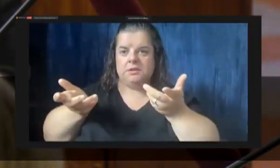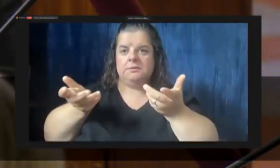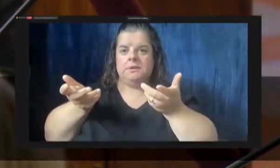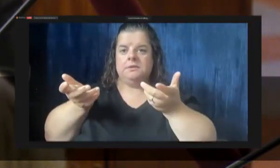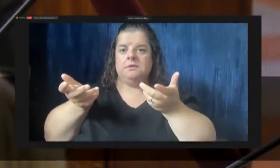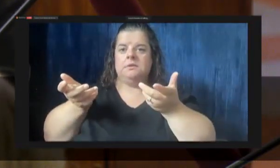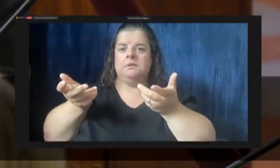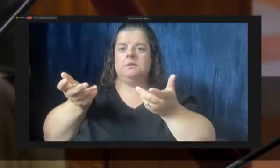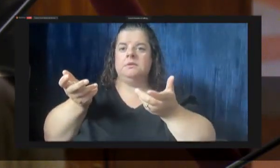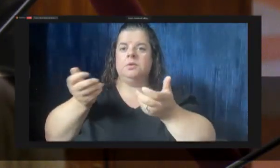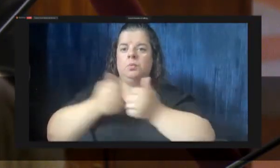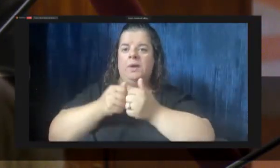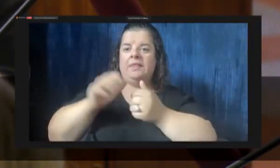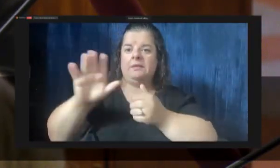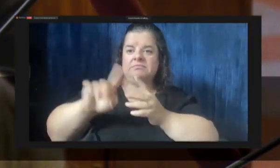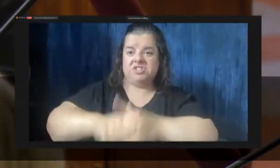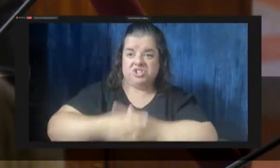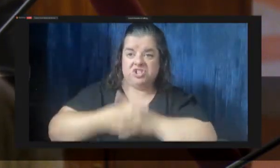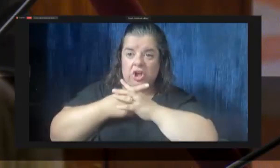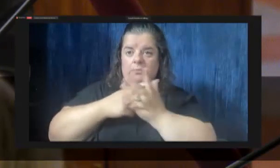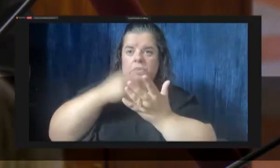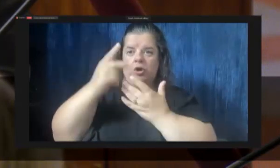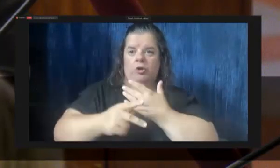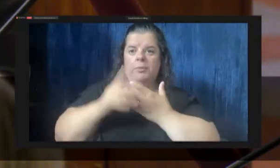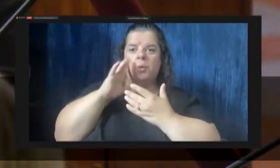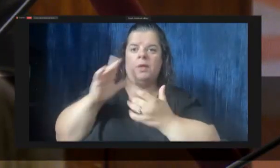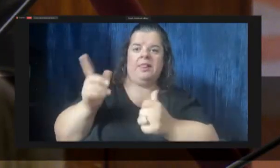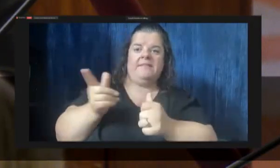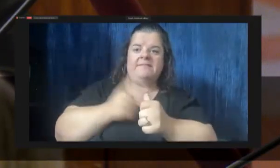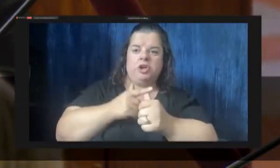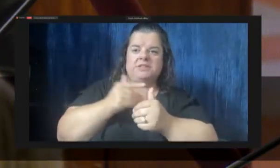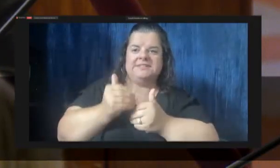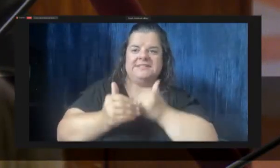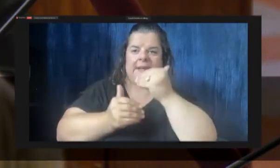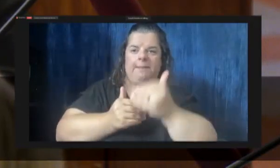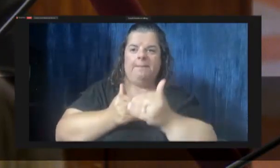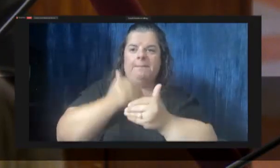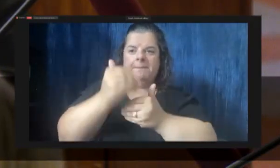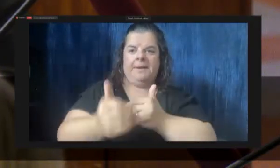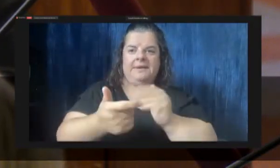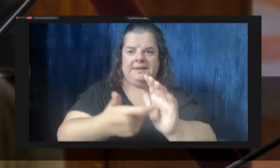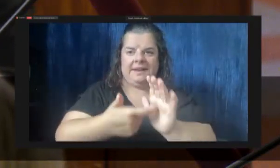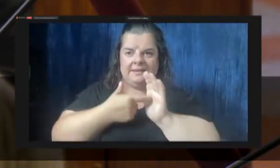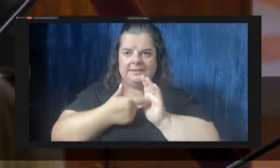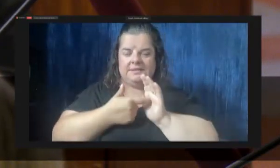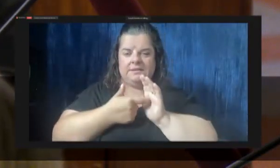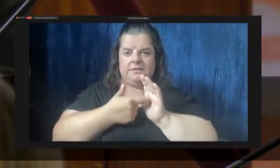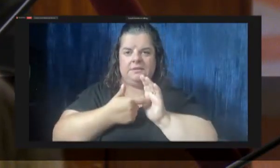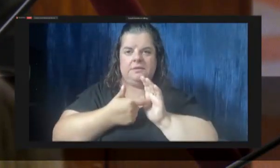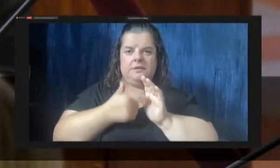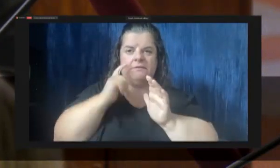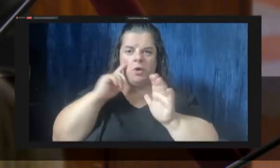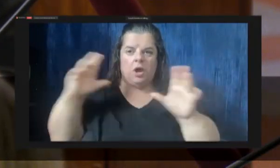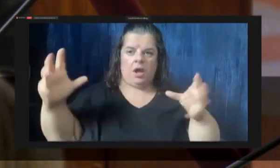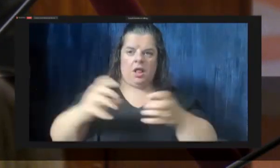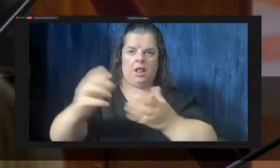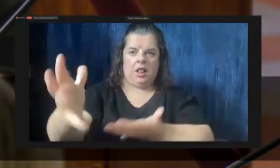with the pilot. We're going to take the initial steps necessary to collect data